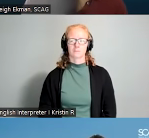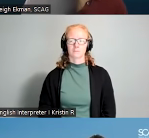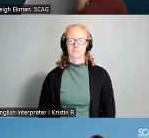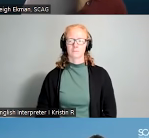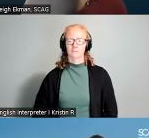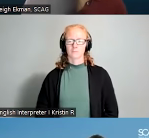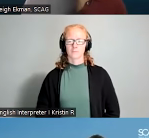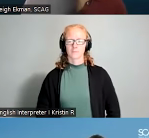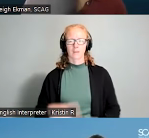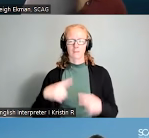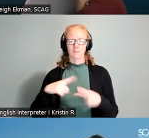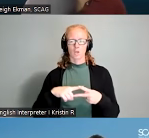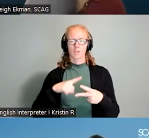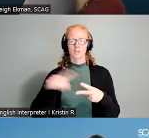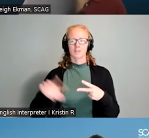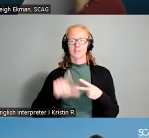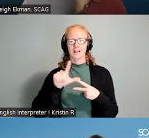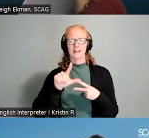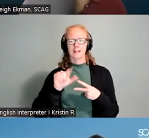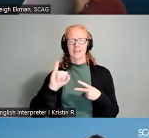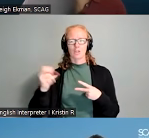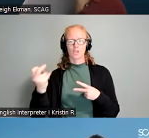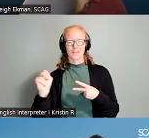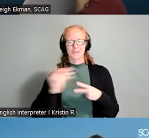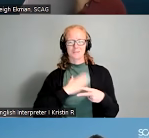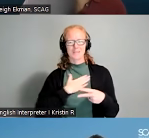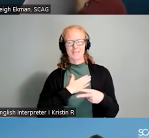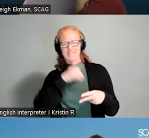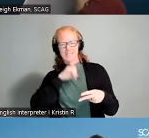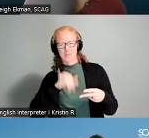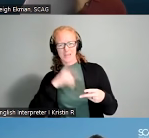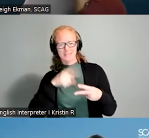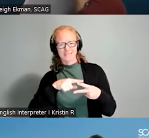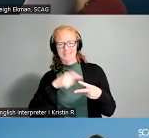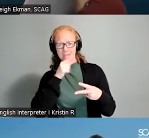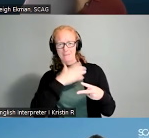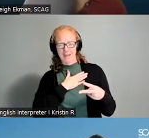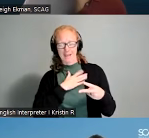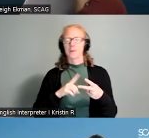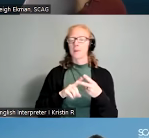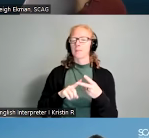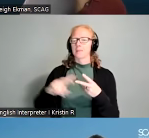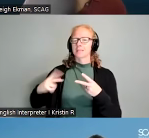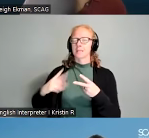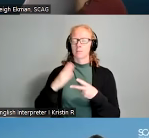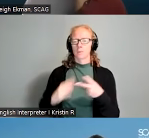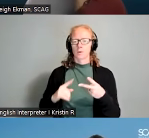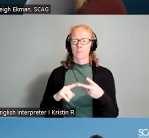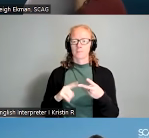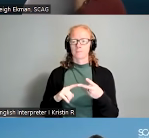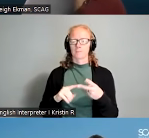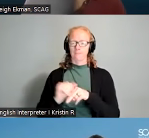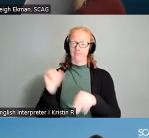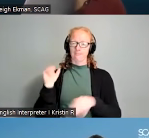question over to Legion if you can help with that. As to the